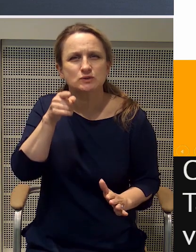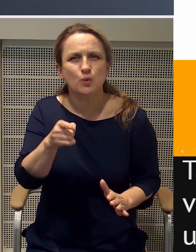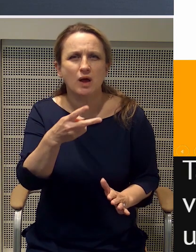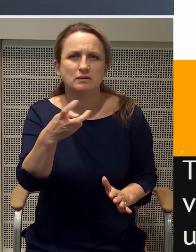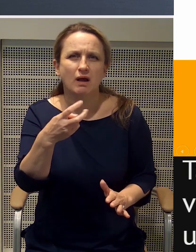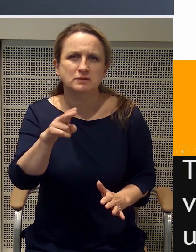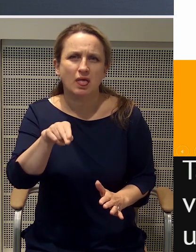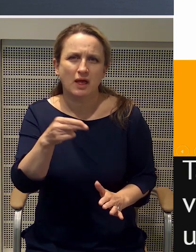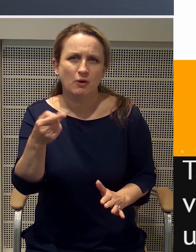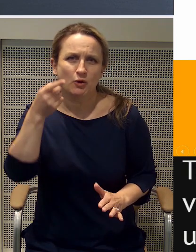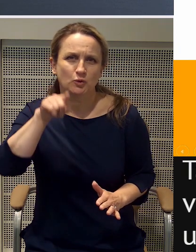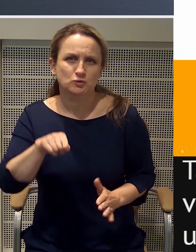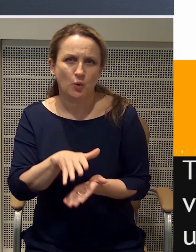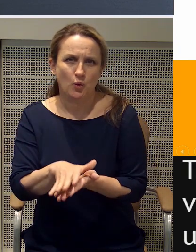amounts.